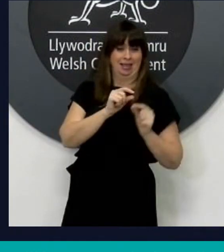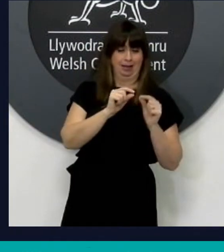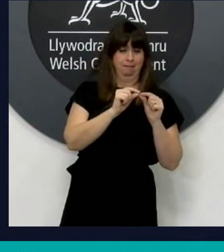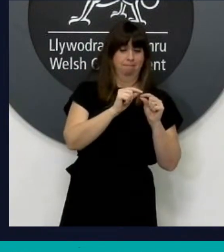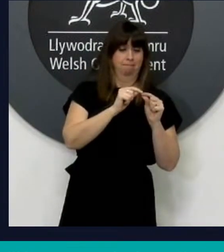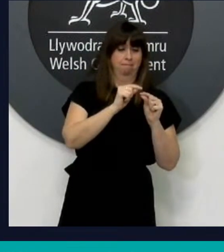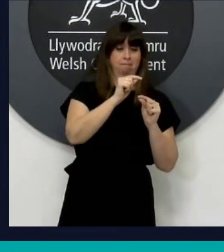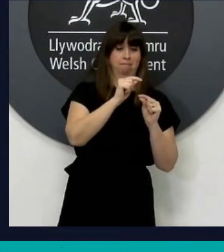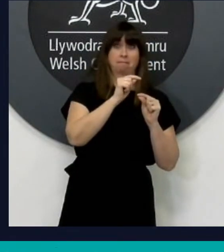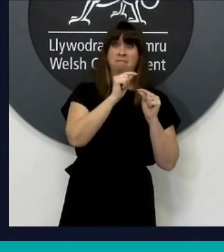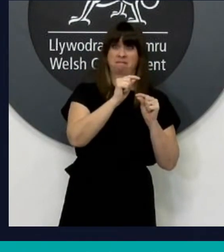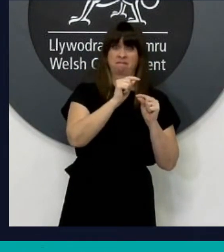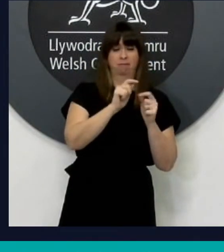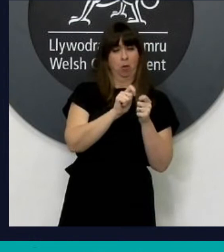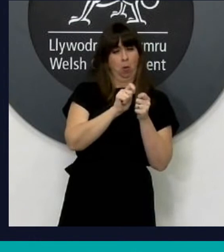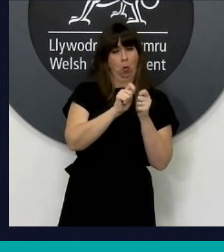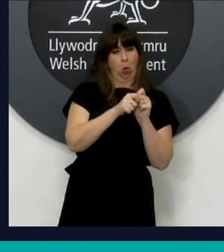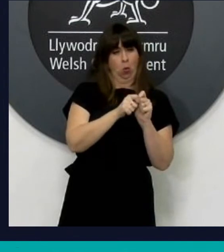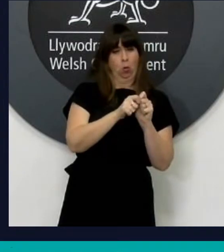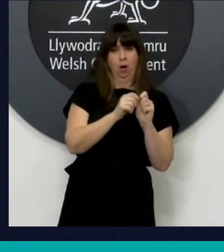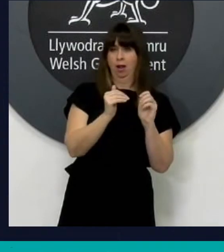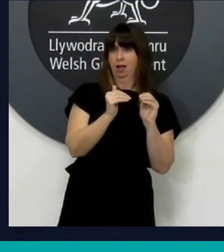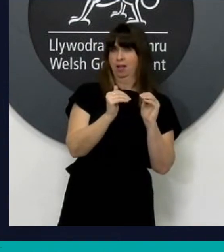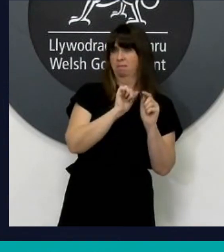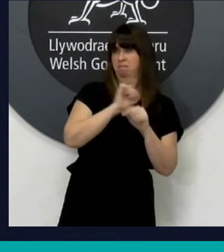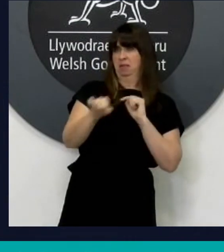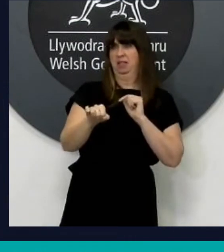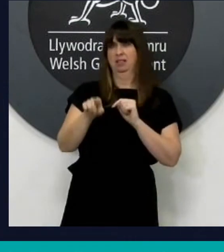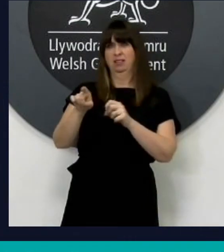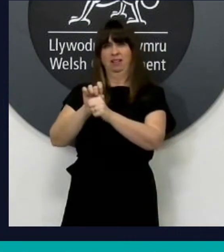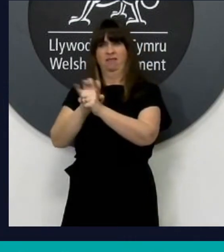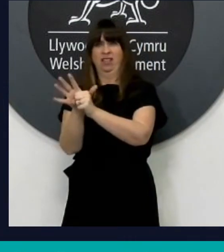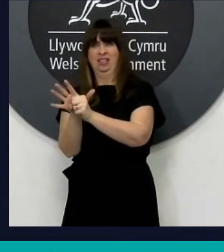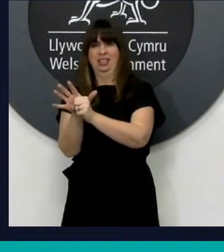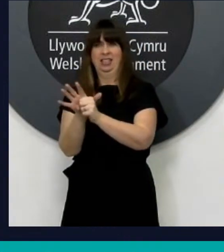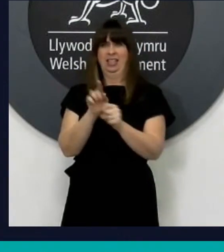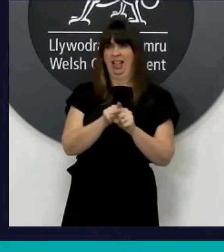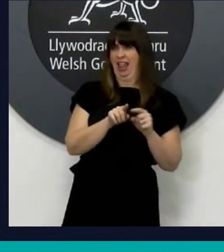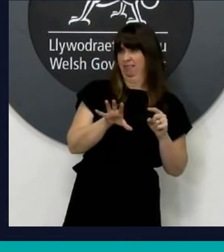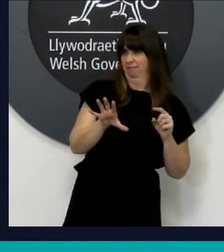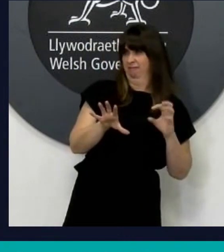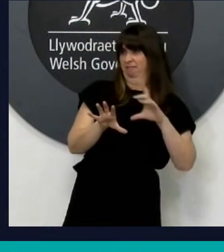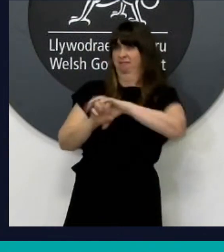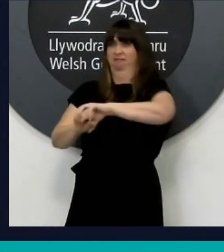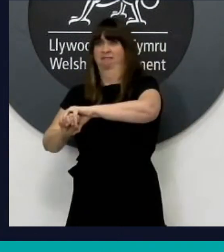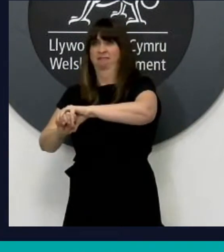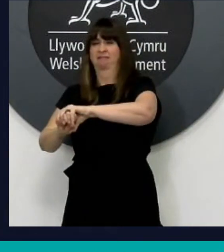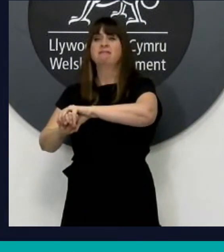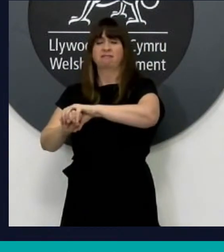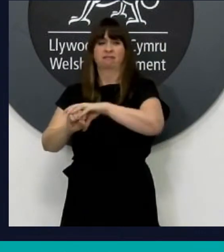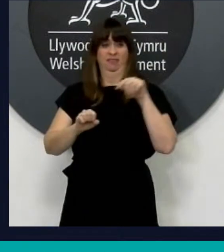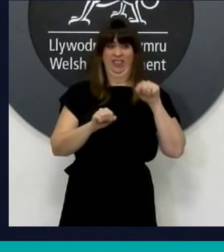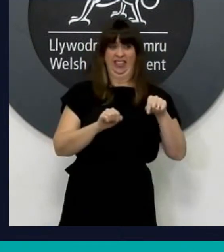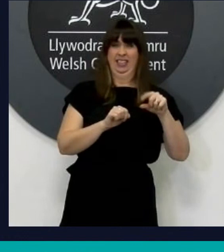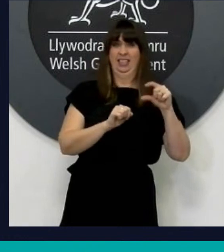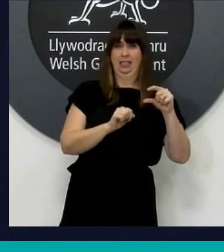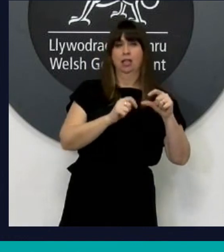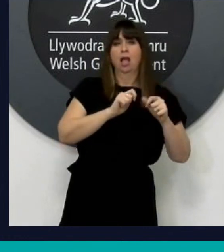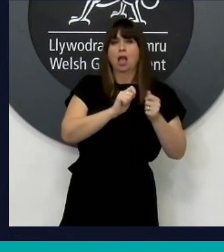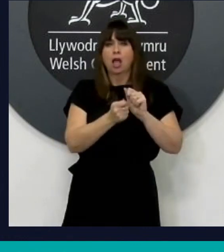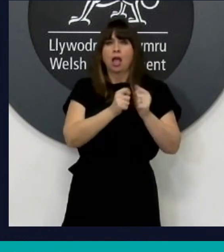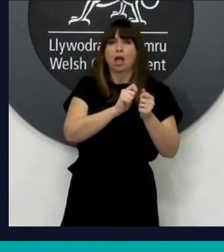each year to make sure that the circulating variants are reflected in the vaccine. But it's all very new technology, and our